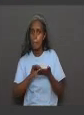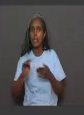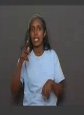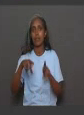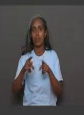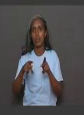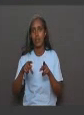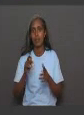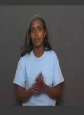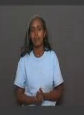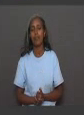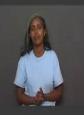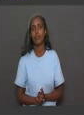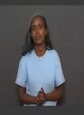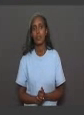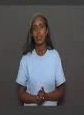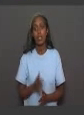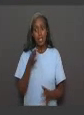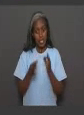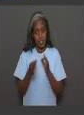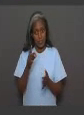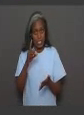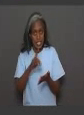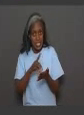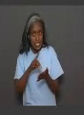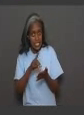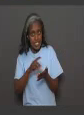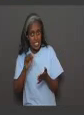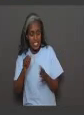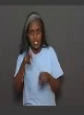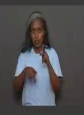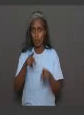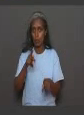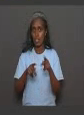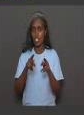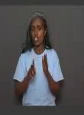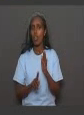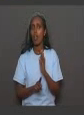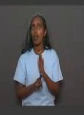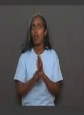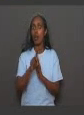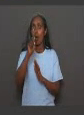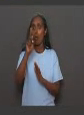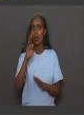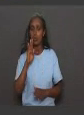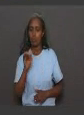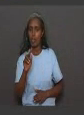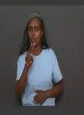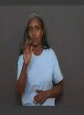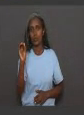3.4 million people. If the city's population grows